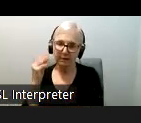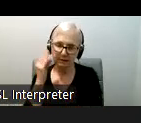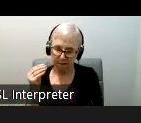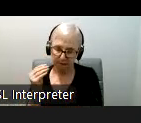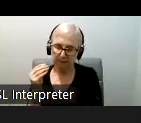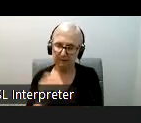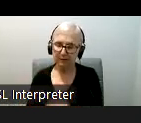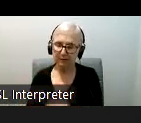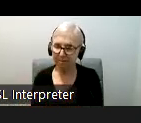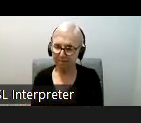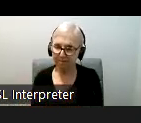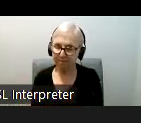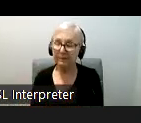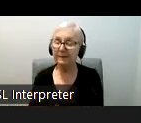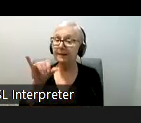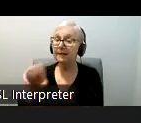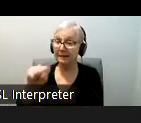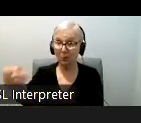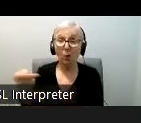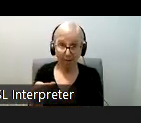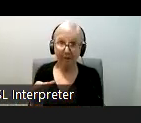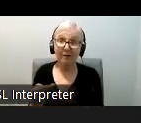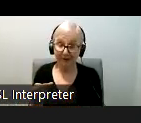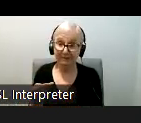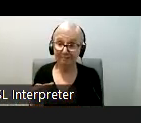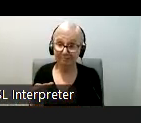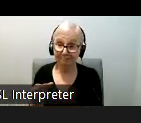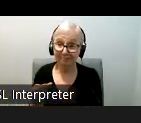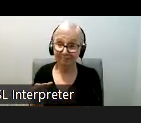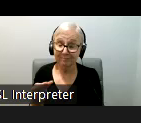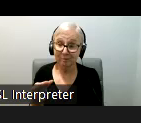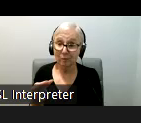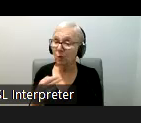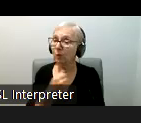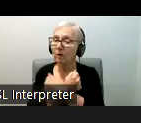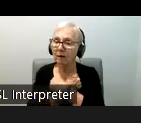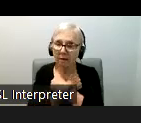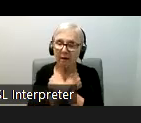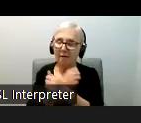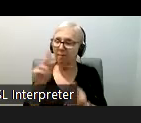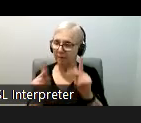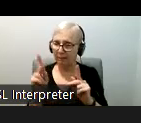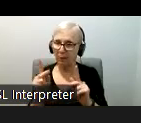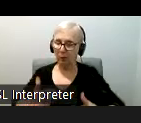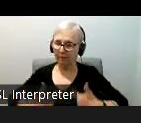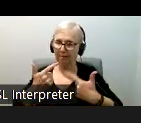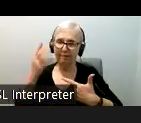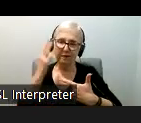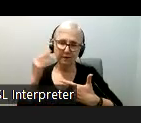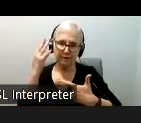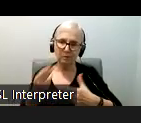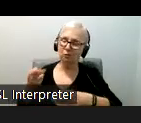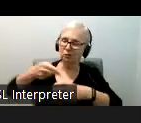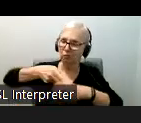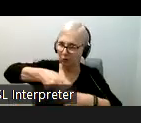that. But yes, we're hiring, and, we would love people with lived experience if any of you are interested in joining